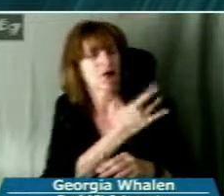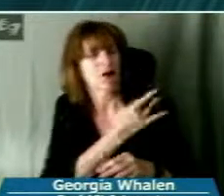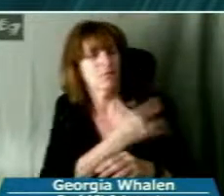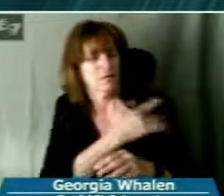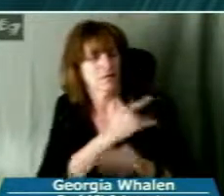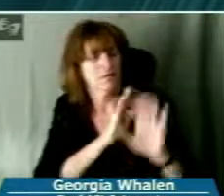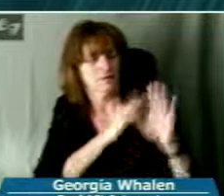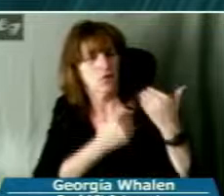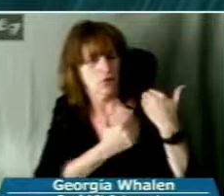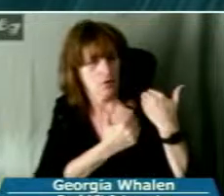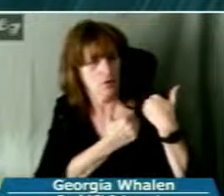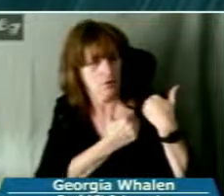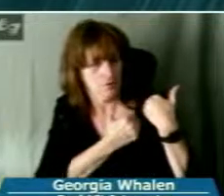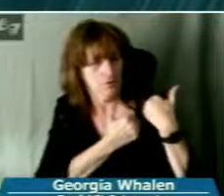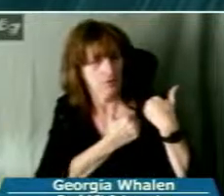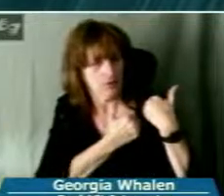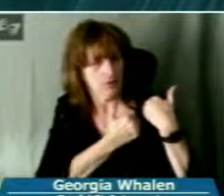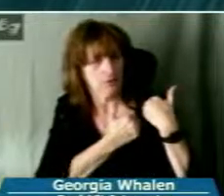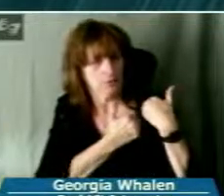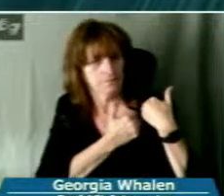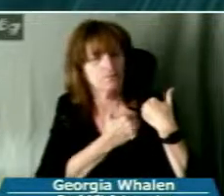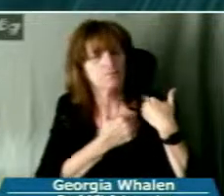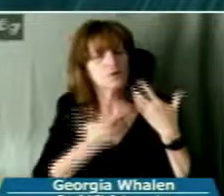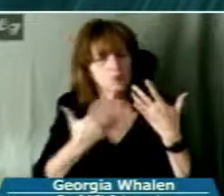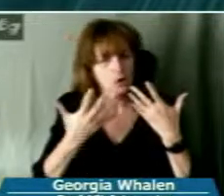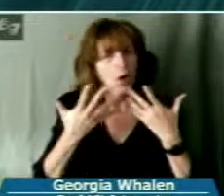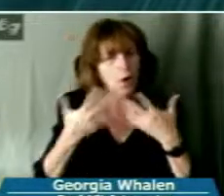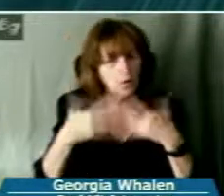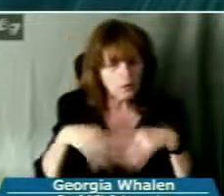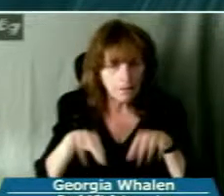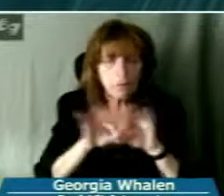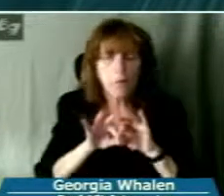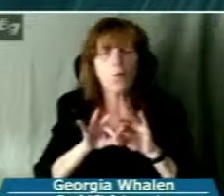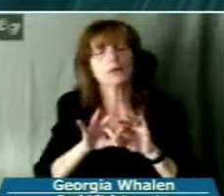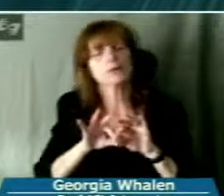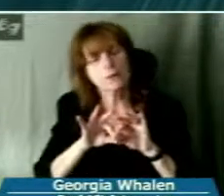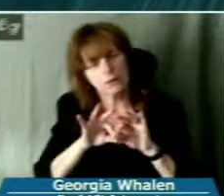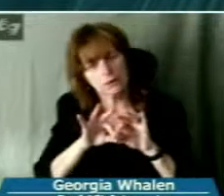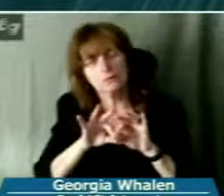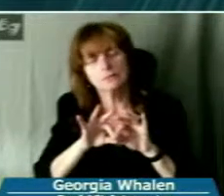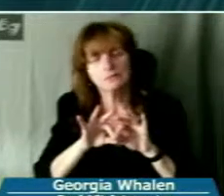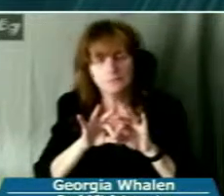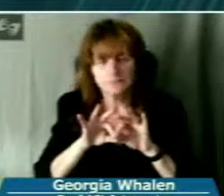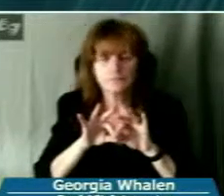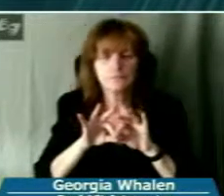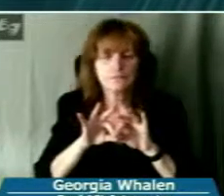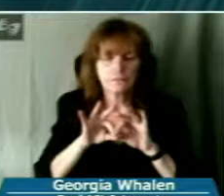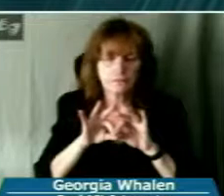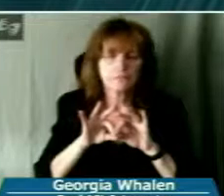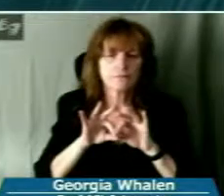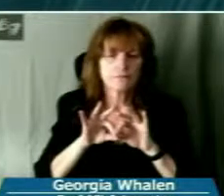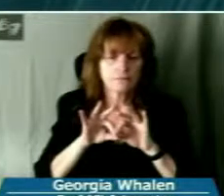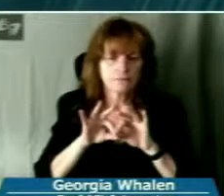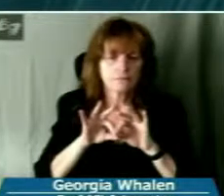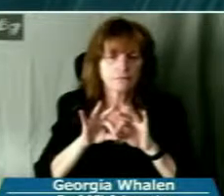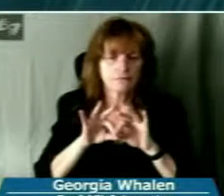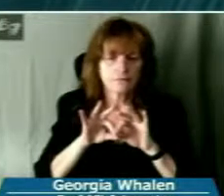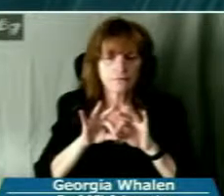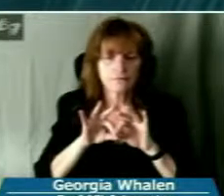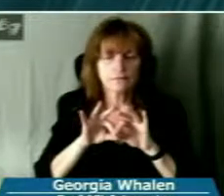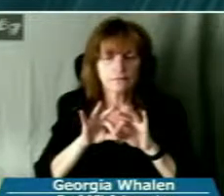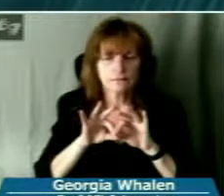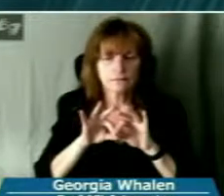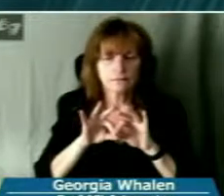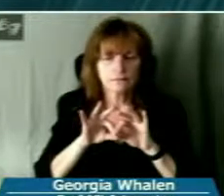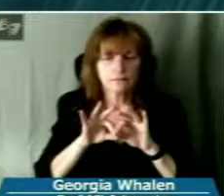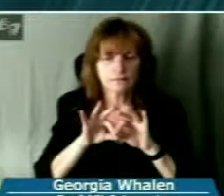think, you know, we have to think about how we can do more for these vulnerable people and how they're